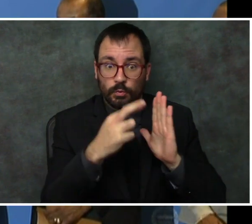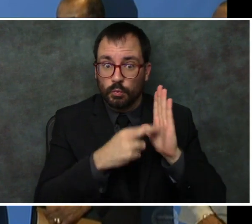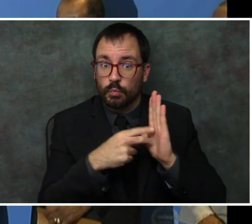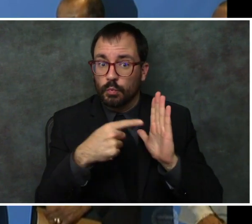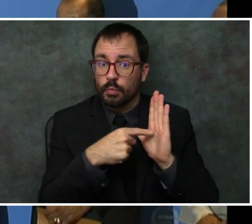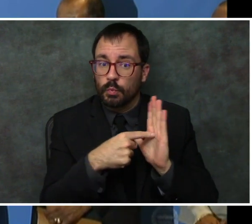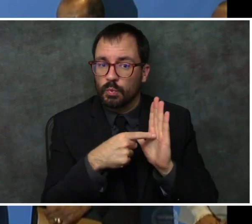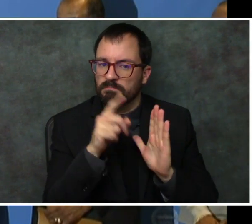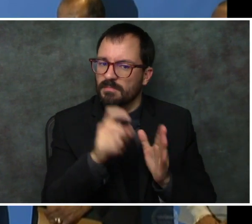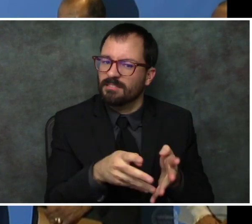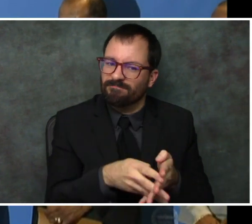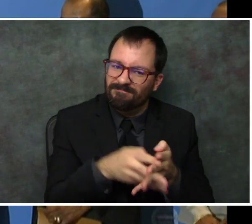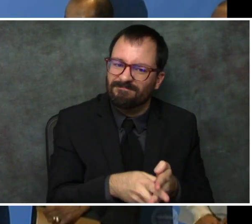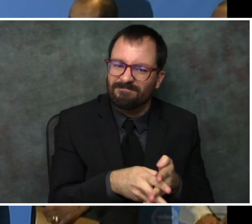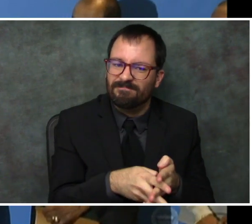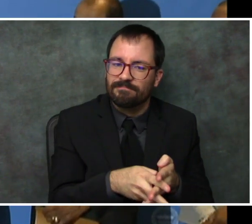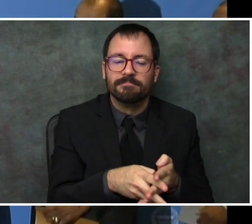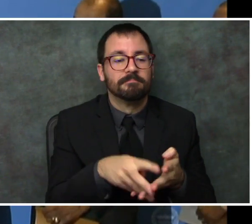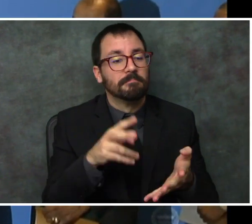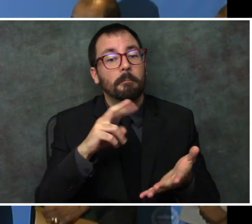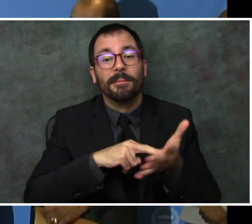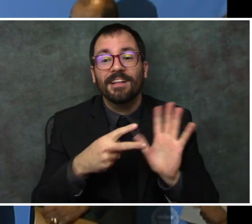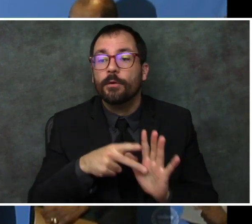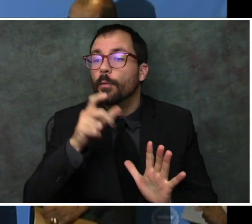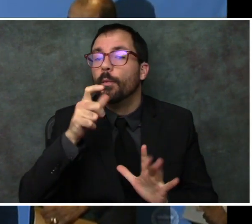effect that no matter who takes office,